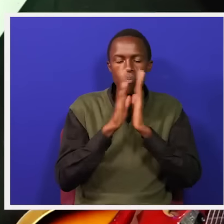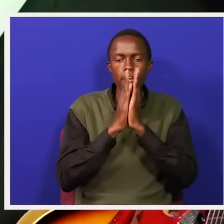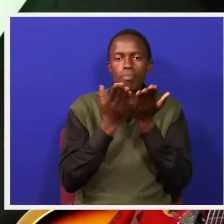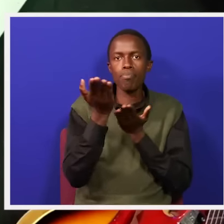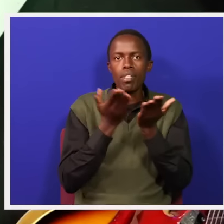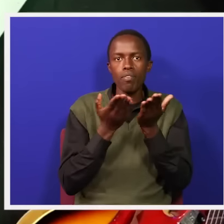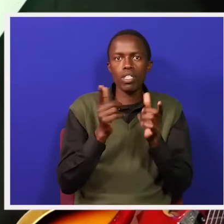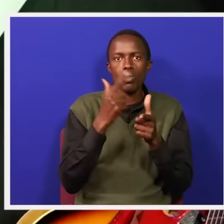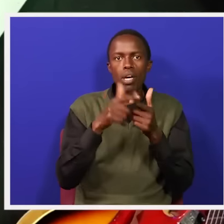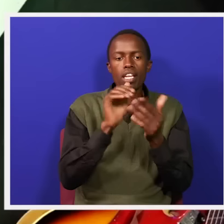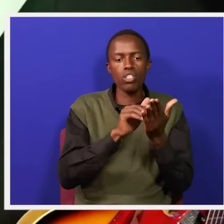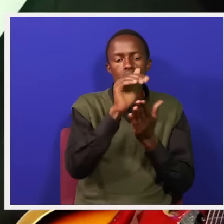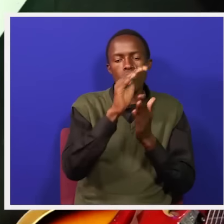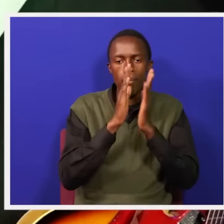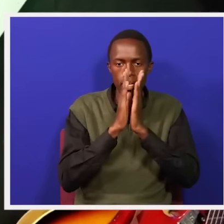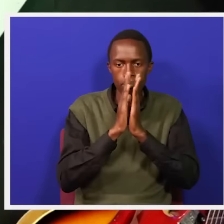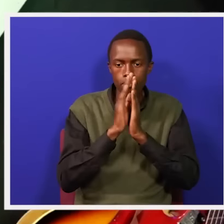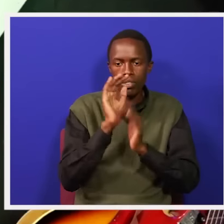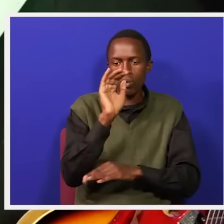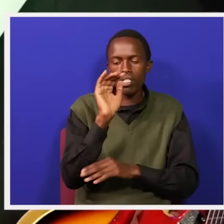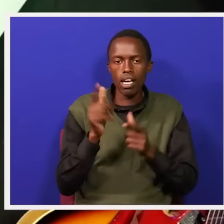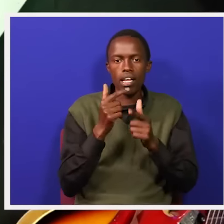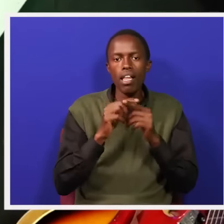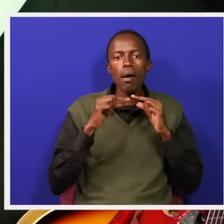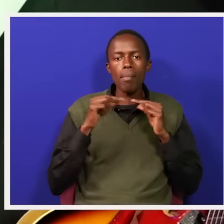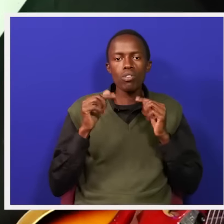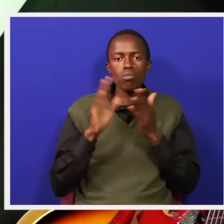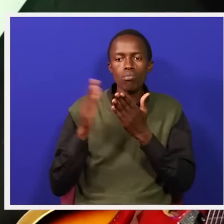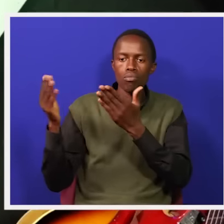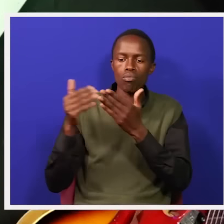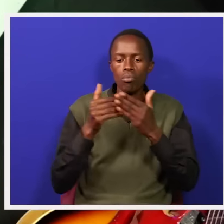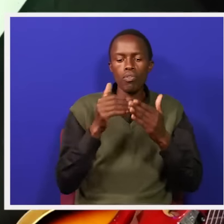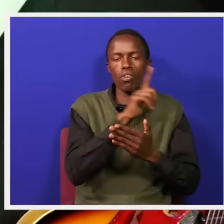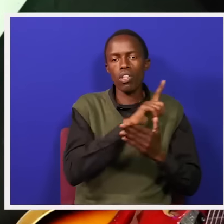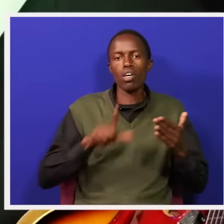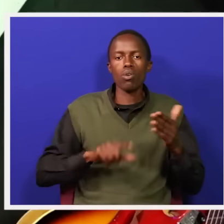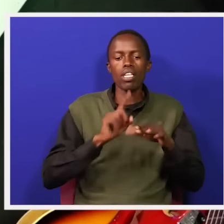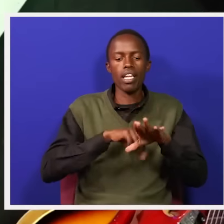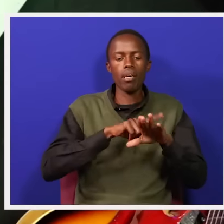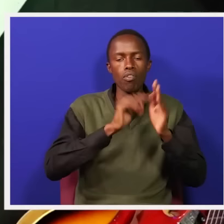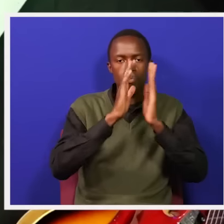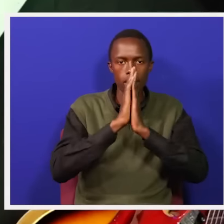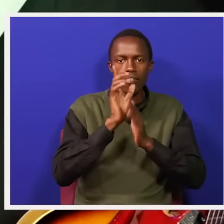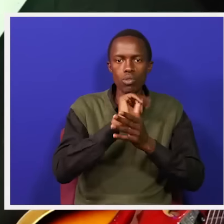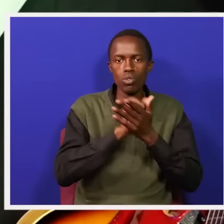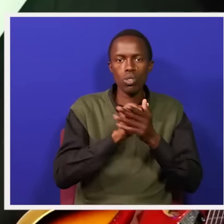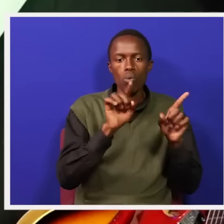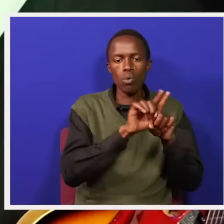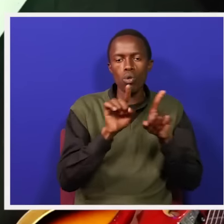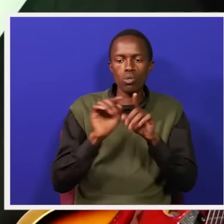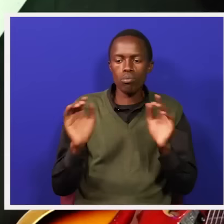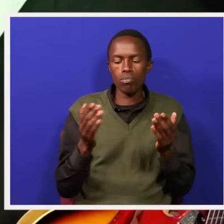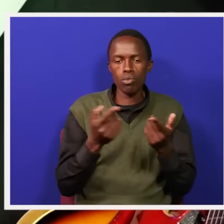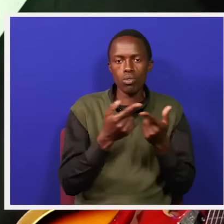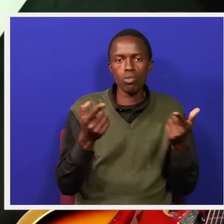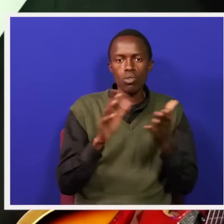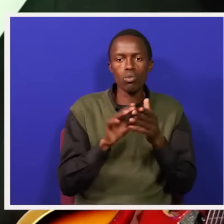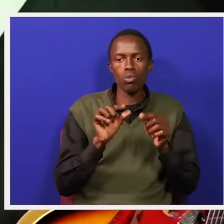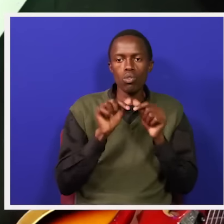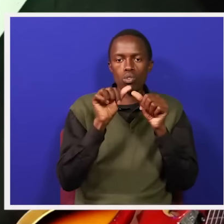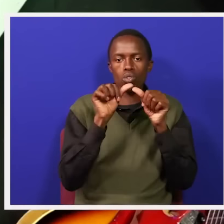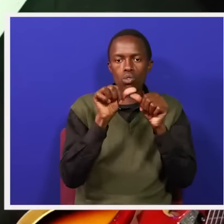live prayer service when you can send in your prayer requests and our pastors will be bringing them before the Lord in a time of prayer. We also encourage